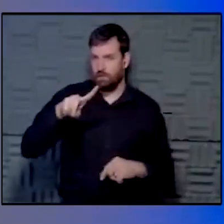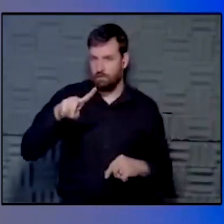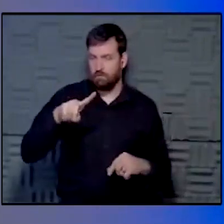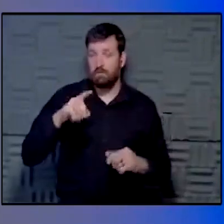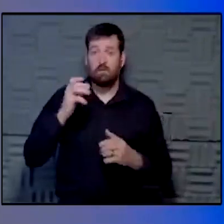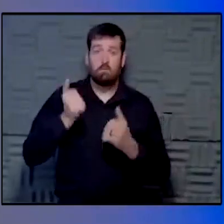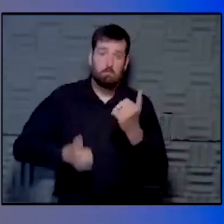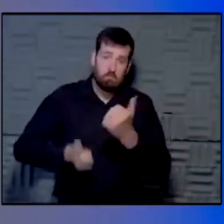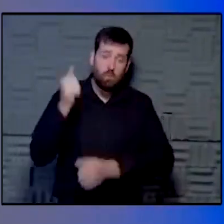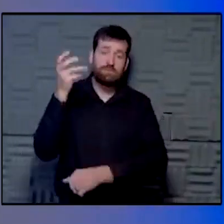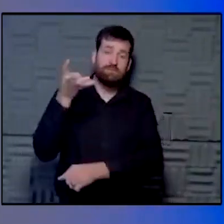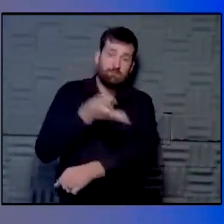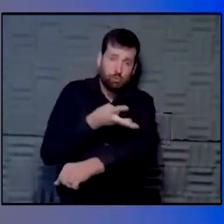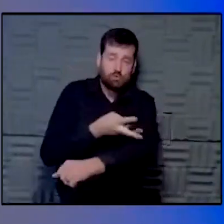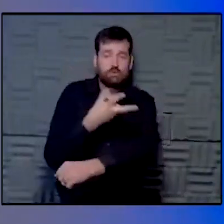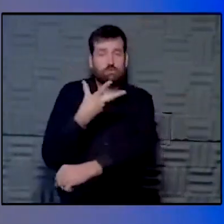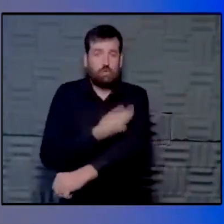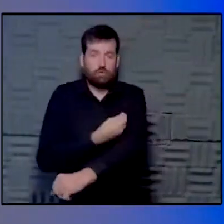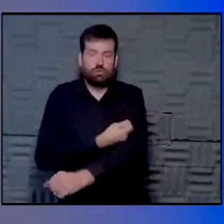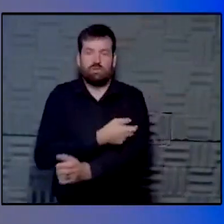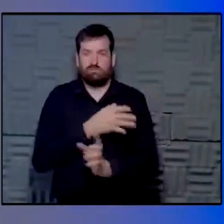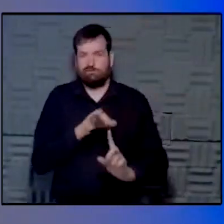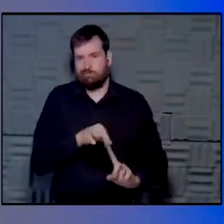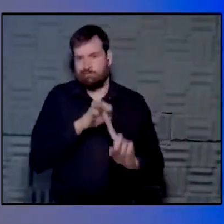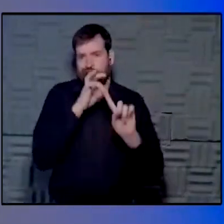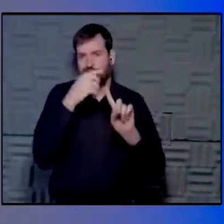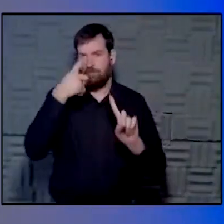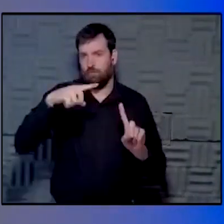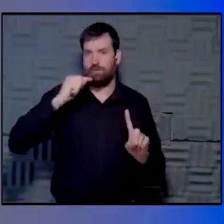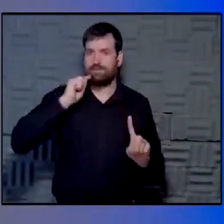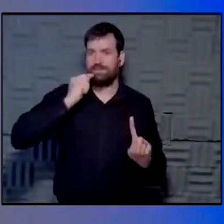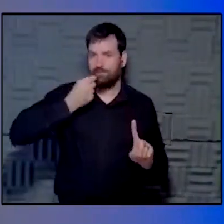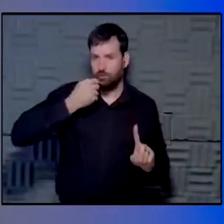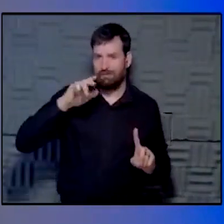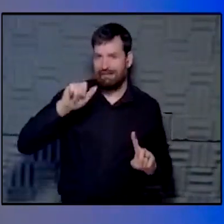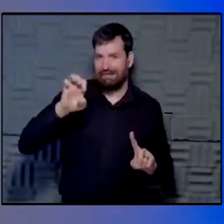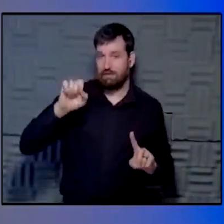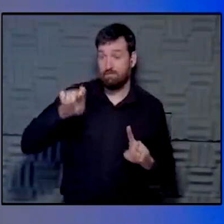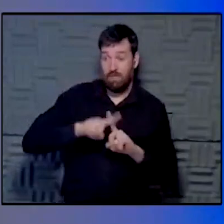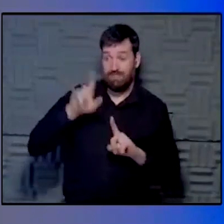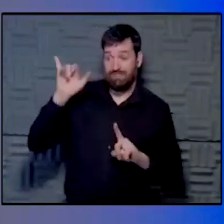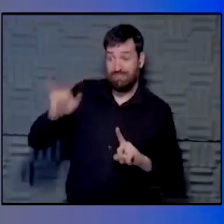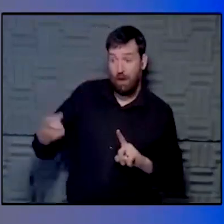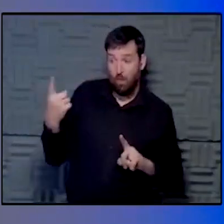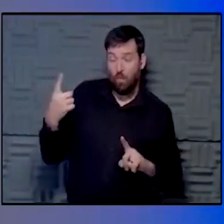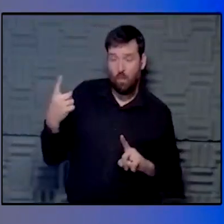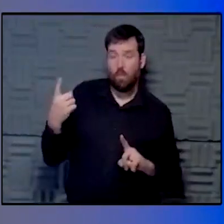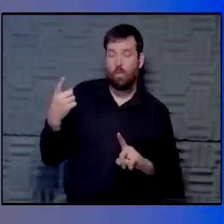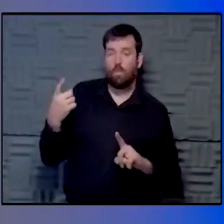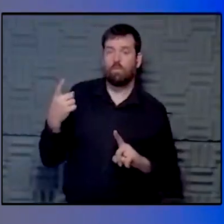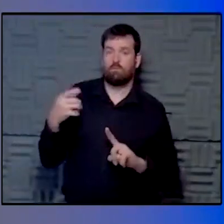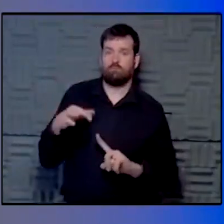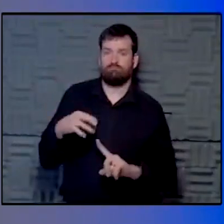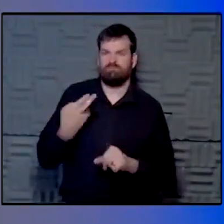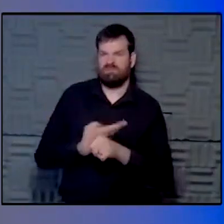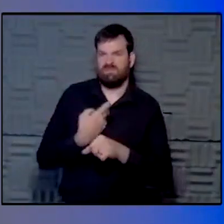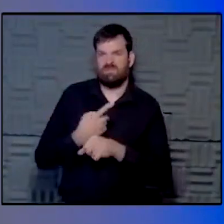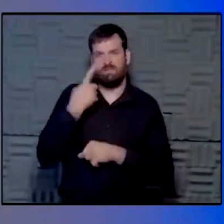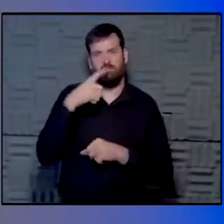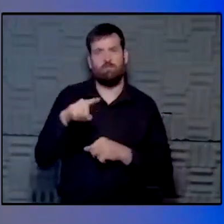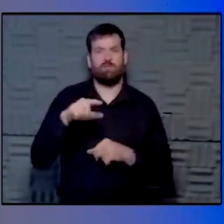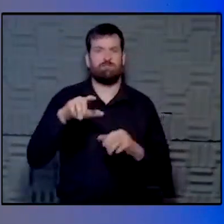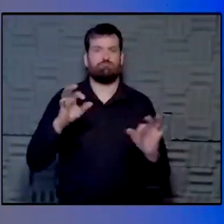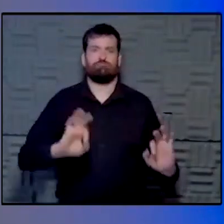the infusions and injections we're reserving for the more severe cases, but that inhaled interferon we're definitely using in even